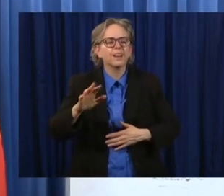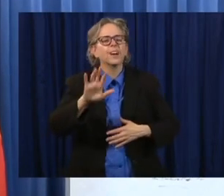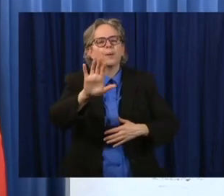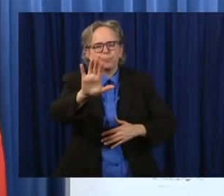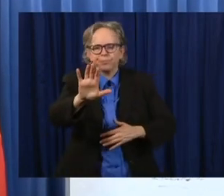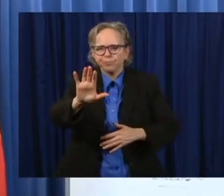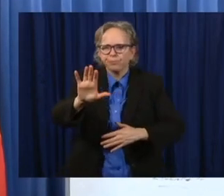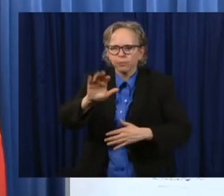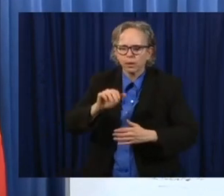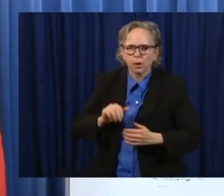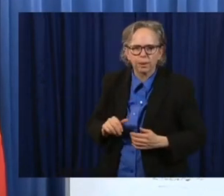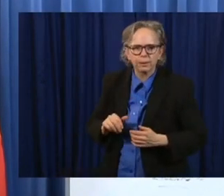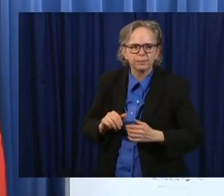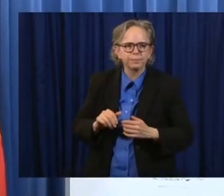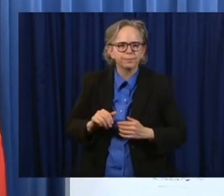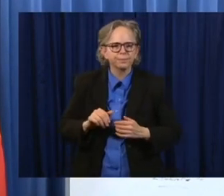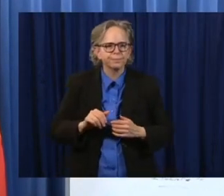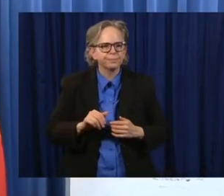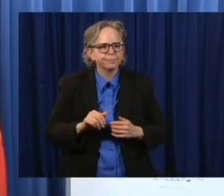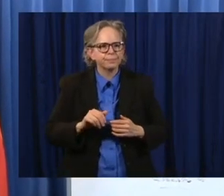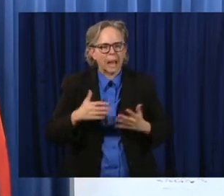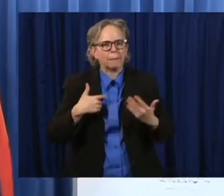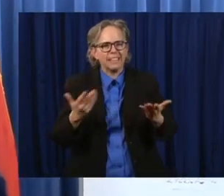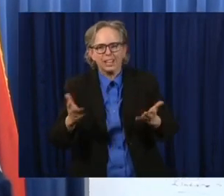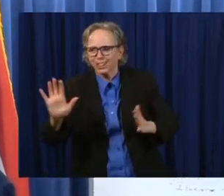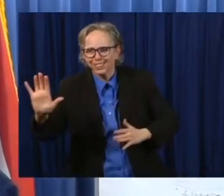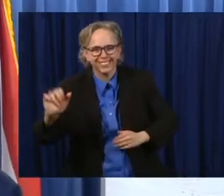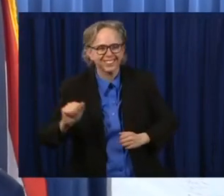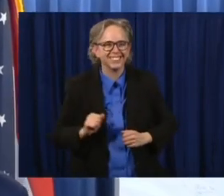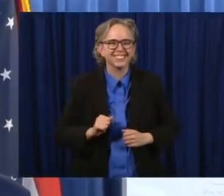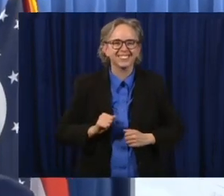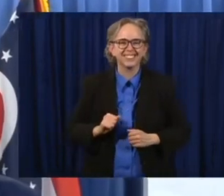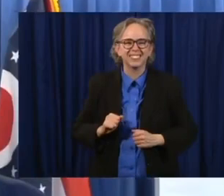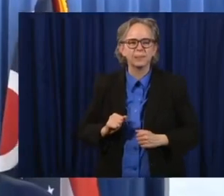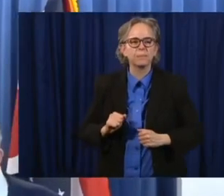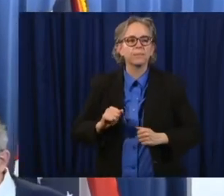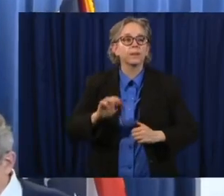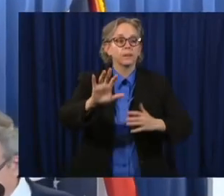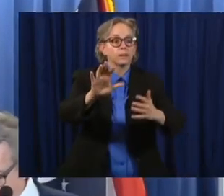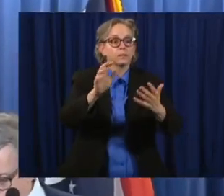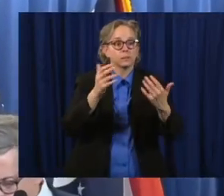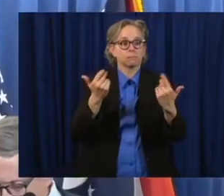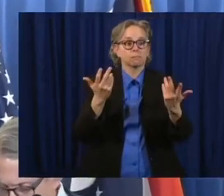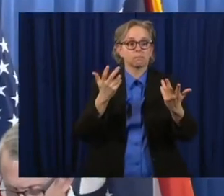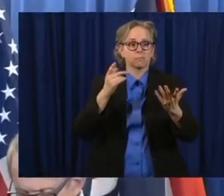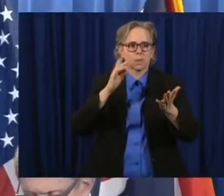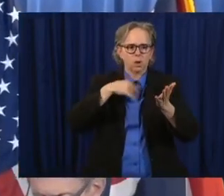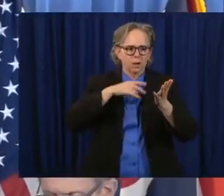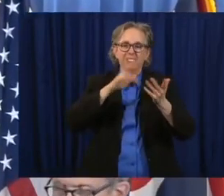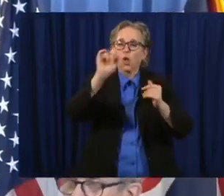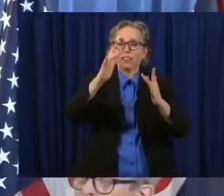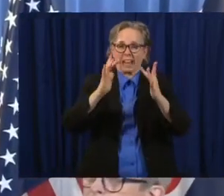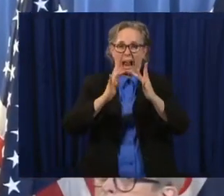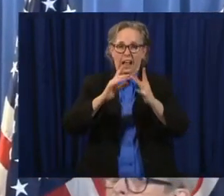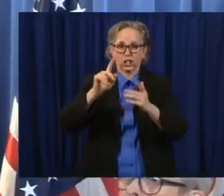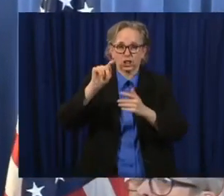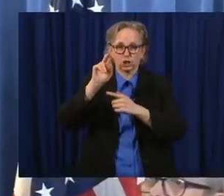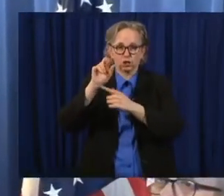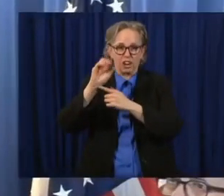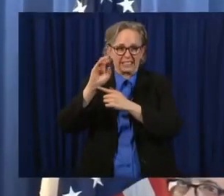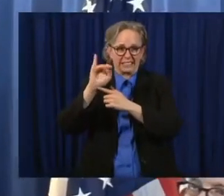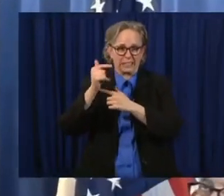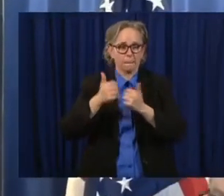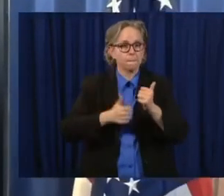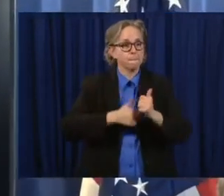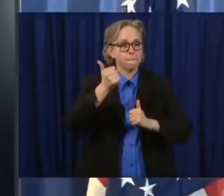Governor, I am on. So the contact tracing is almost exclusively a